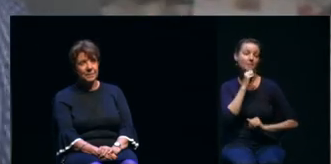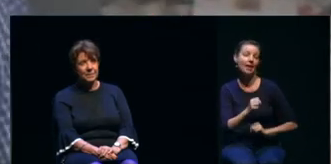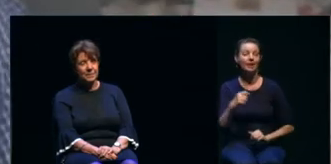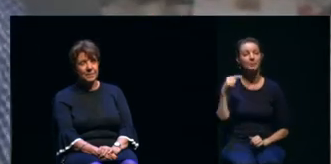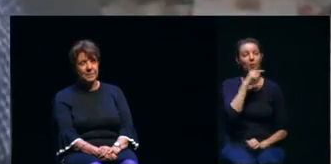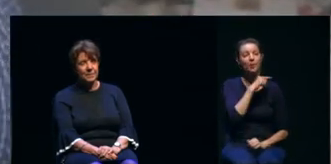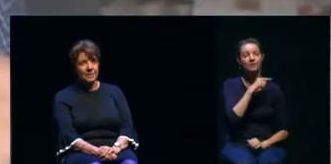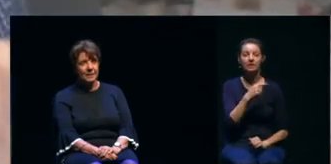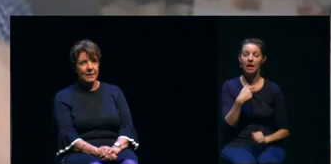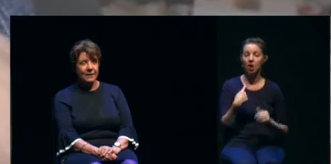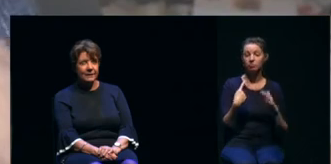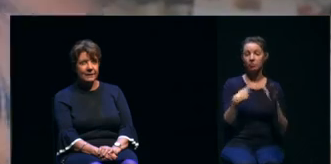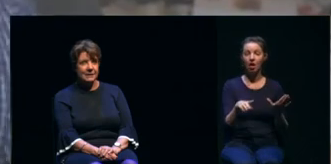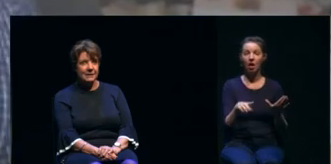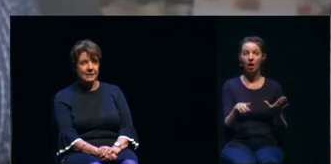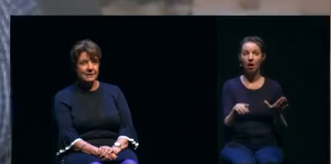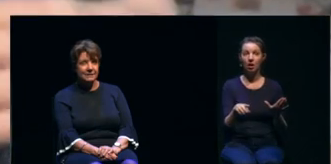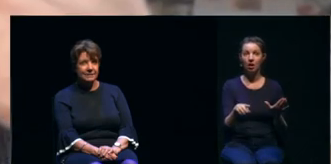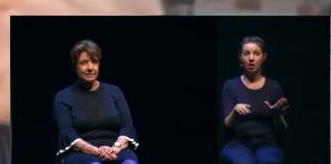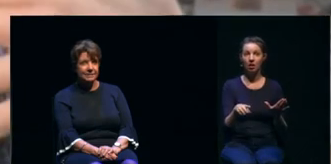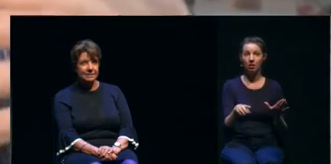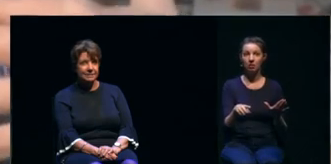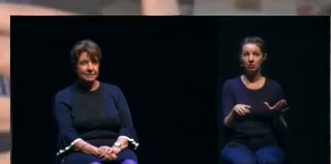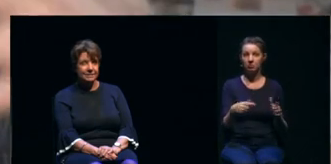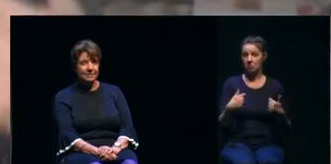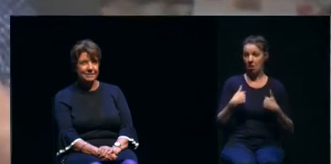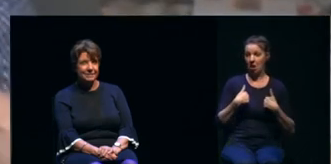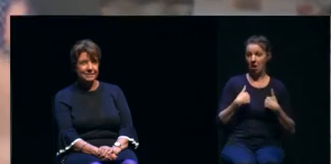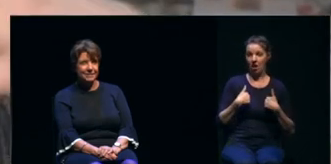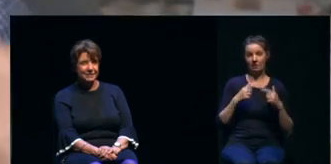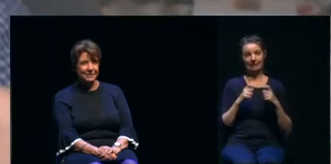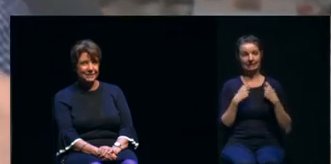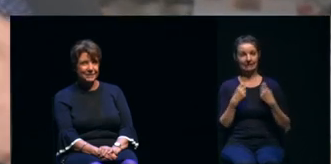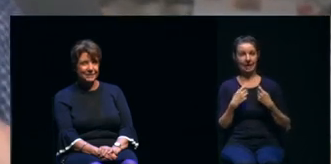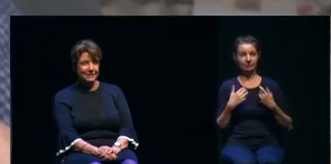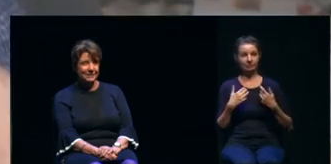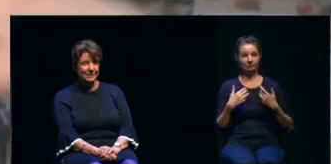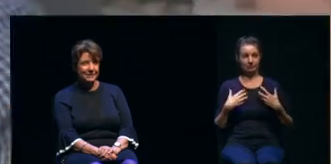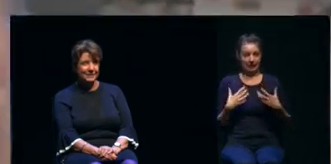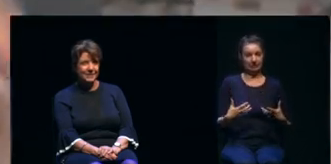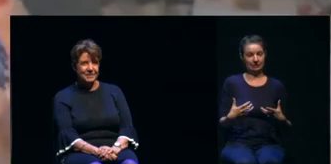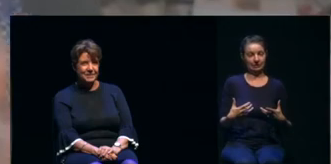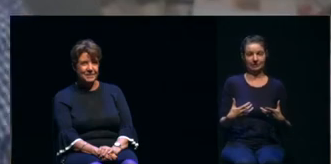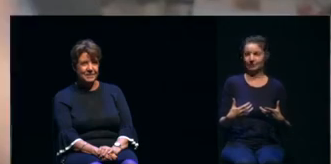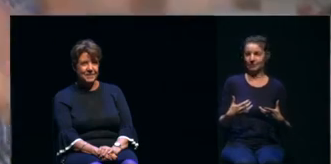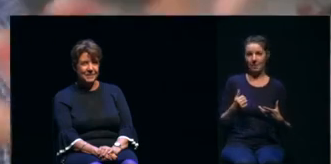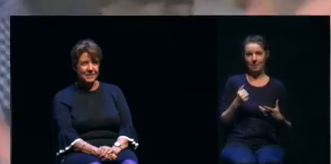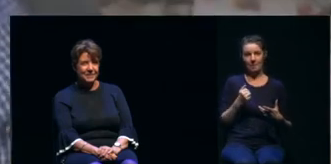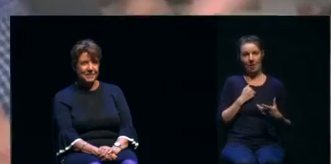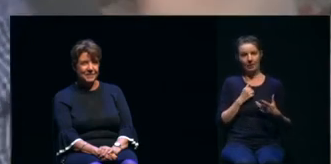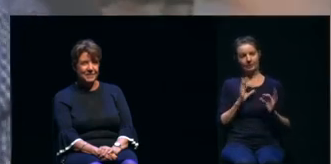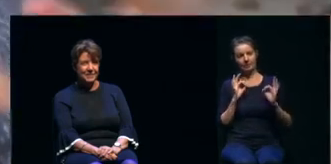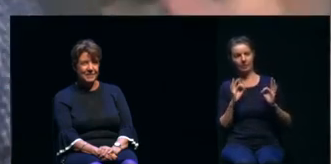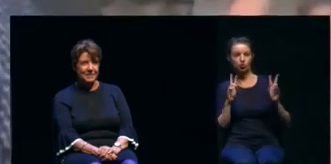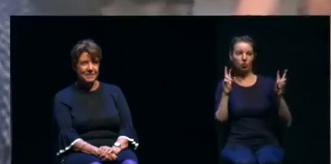boys? Mm. And I'll be like, I'm just team tits. Like, my speciality is women. I can't answer any questions about how to bring